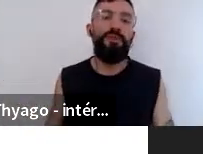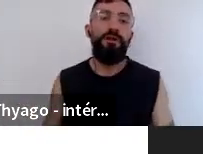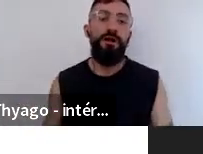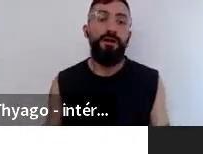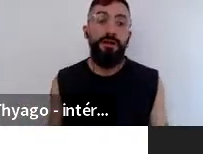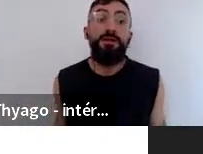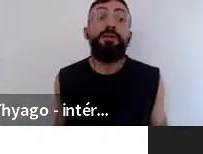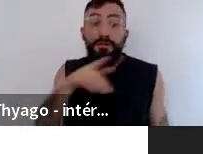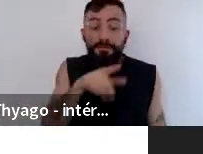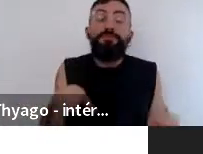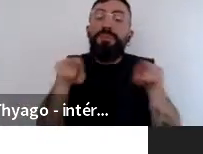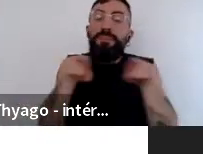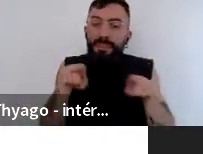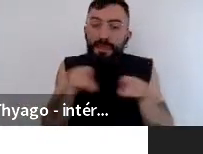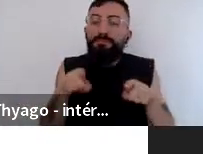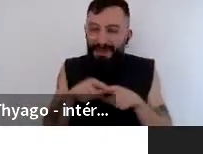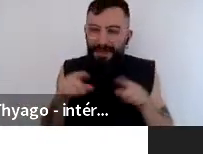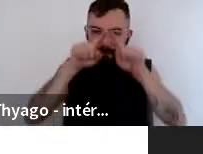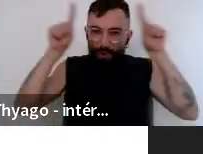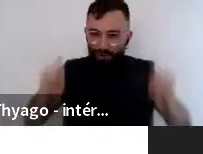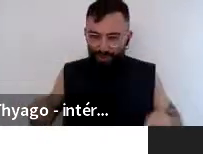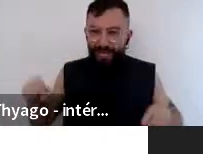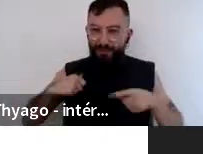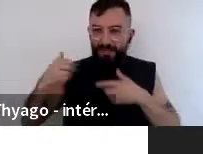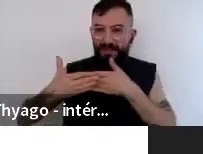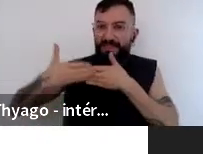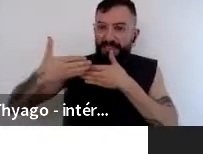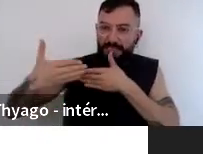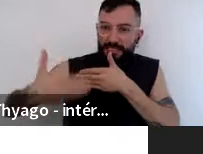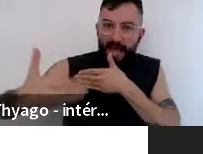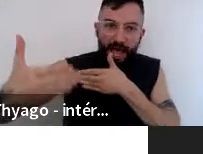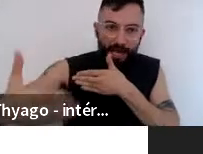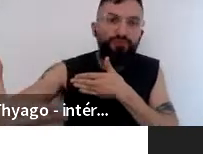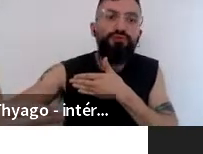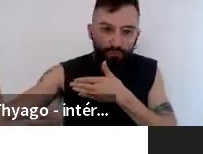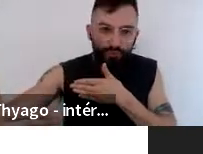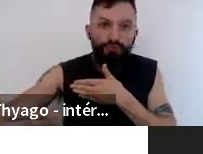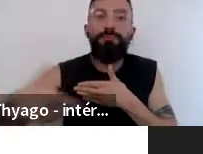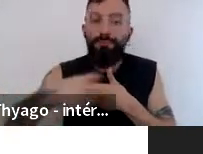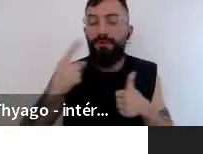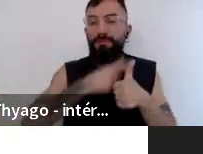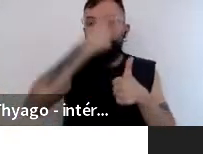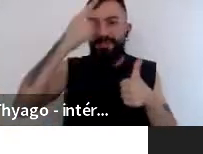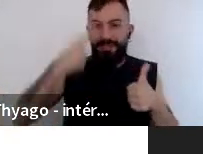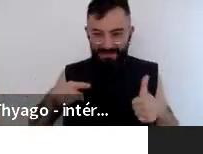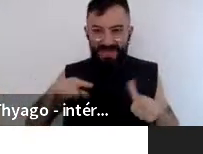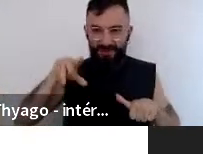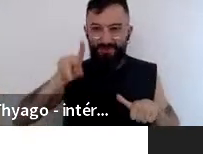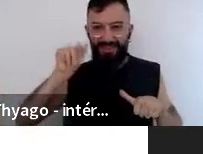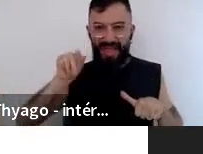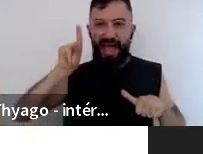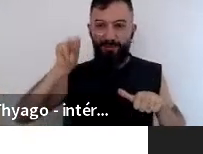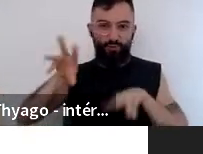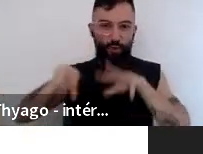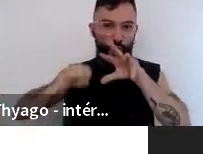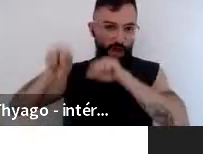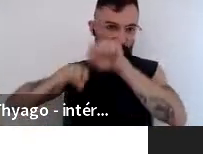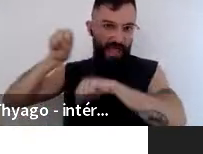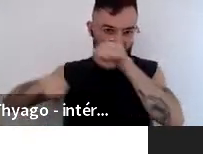the stages of that project are so the data collection from all states. And